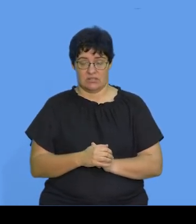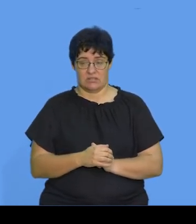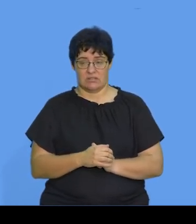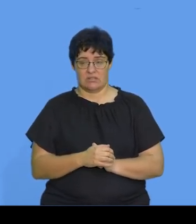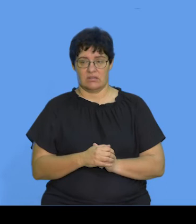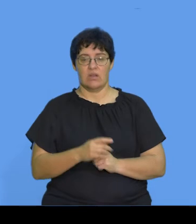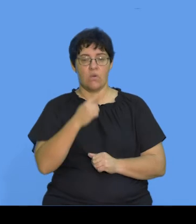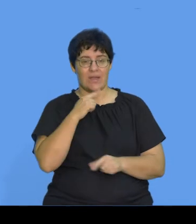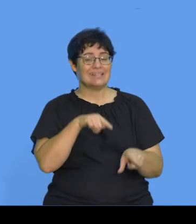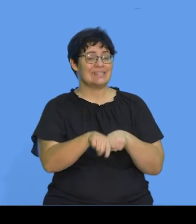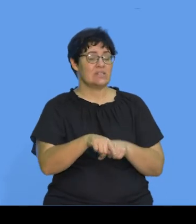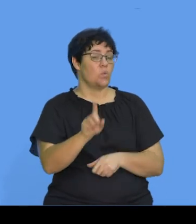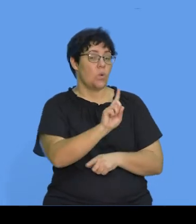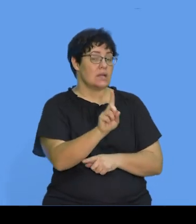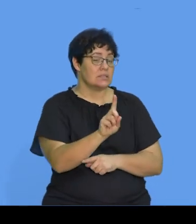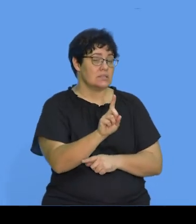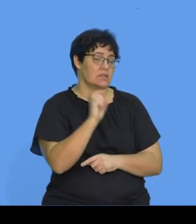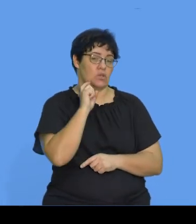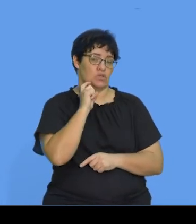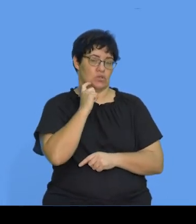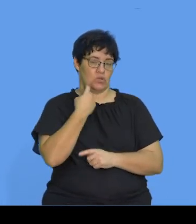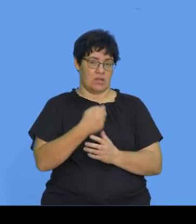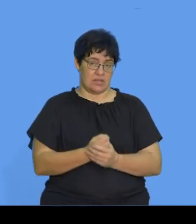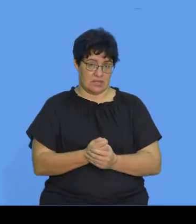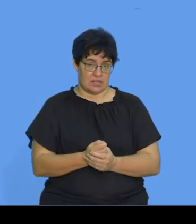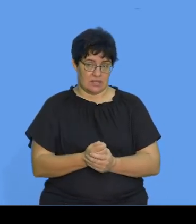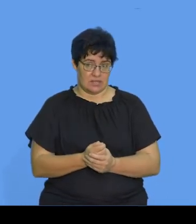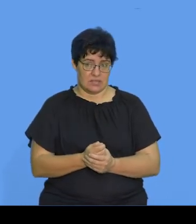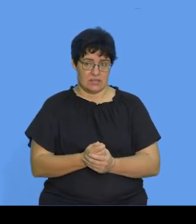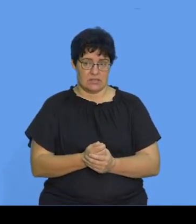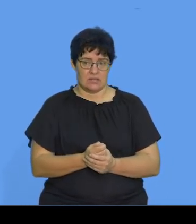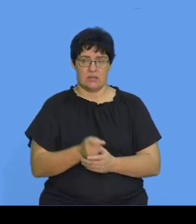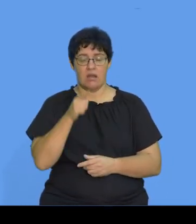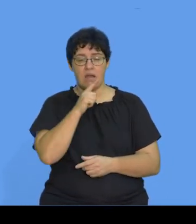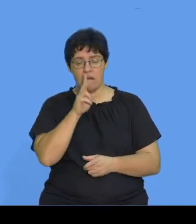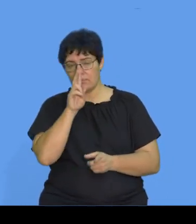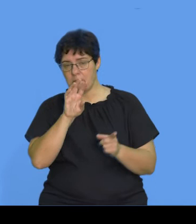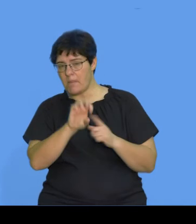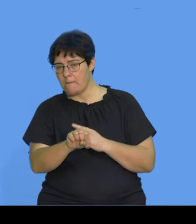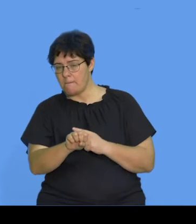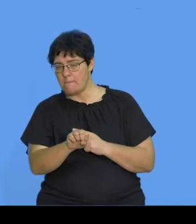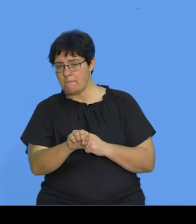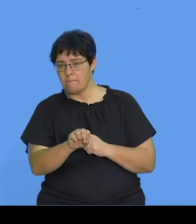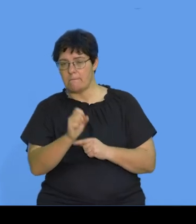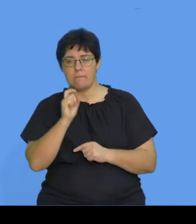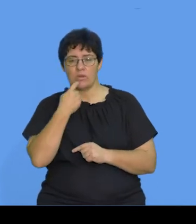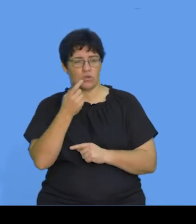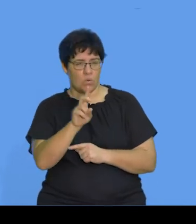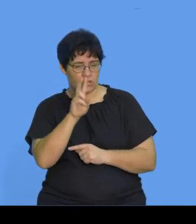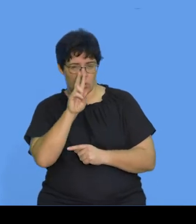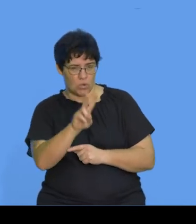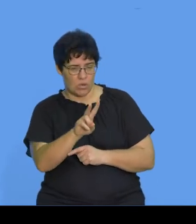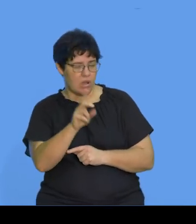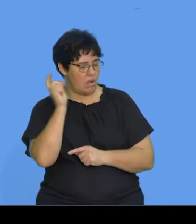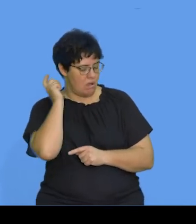are testing for sugar. And if we're looking at this, what's the sugar we're going to look for? I need to